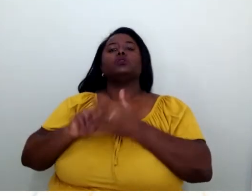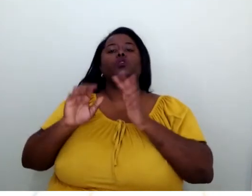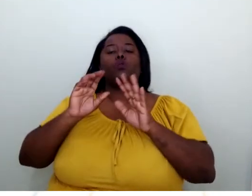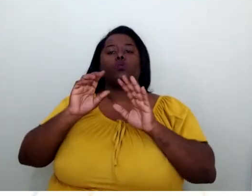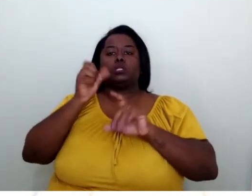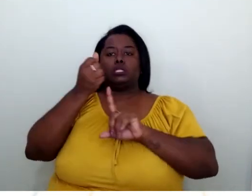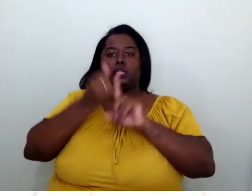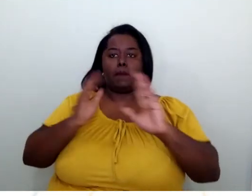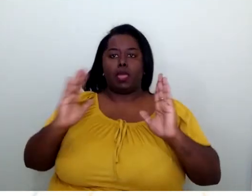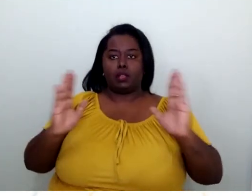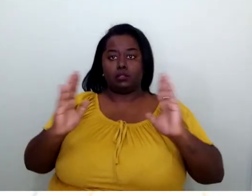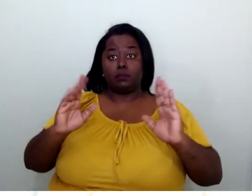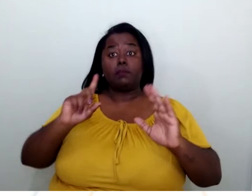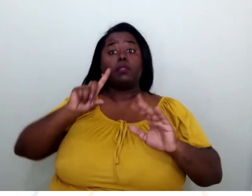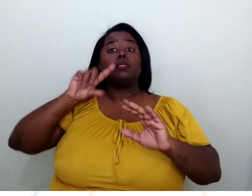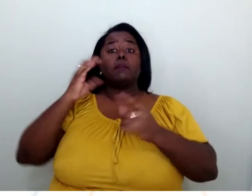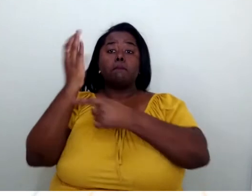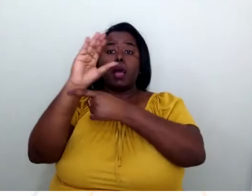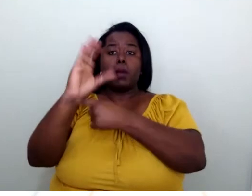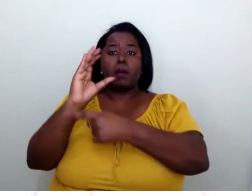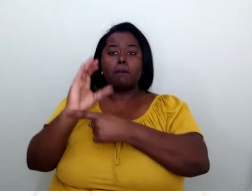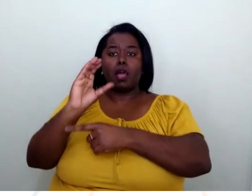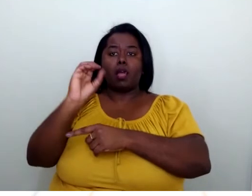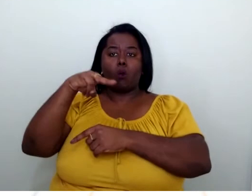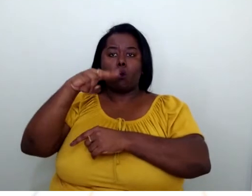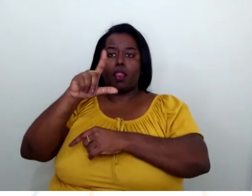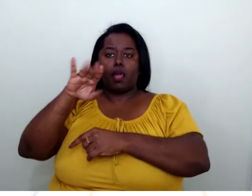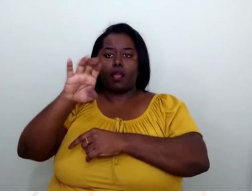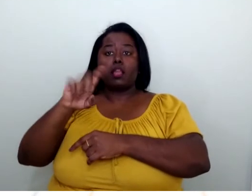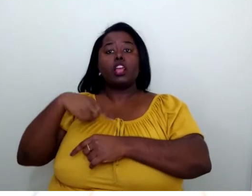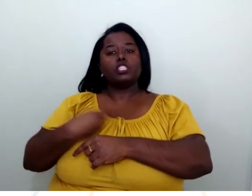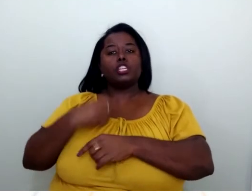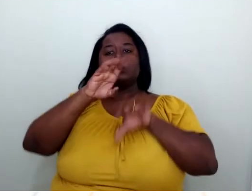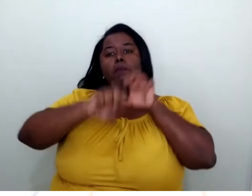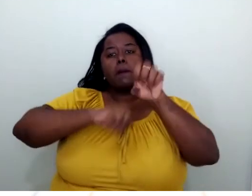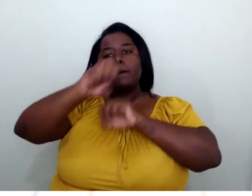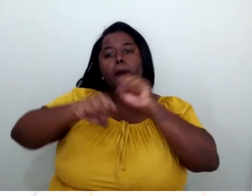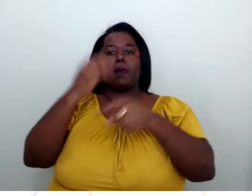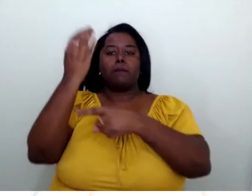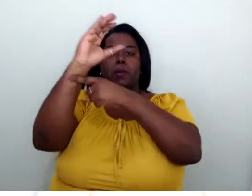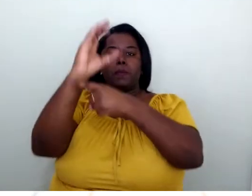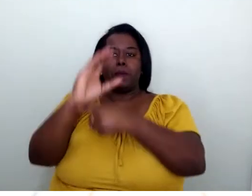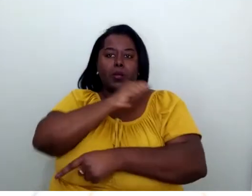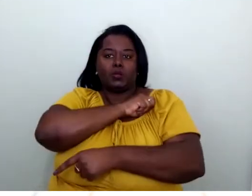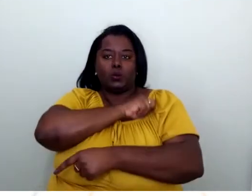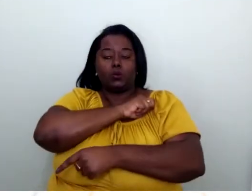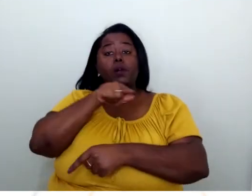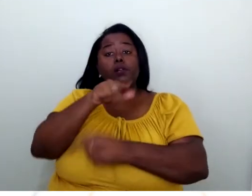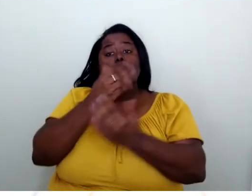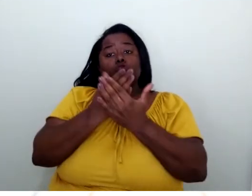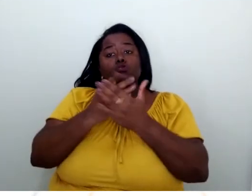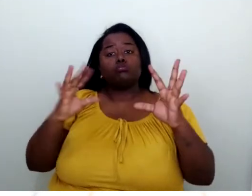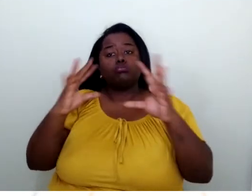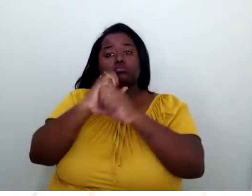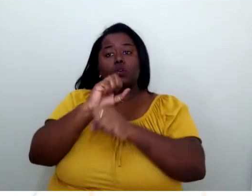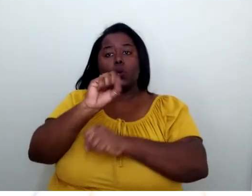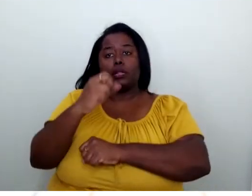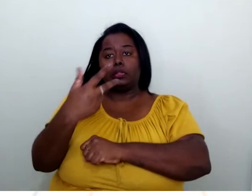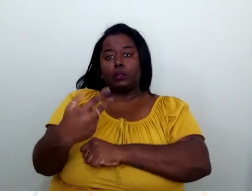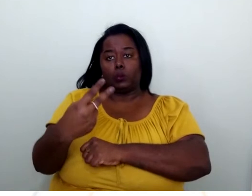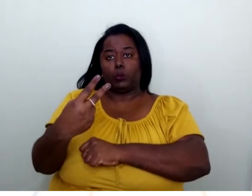around science, technology, engineering, the arts, and mathematics that are integrated with a practicum, a